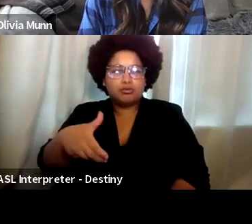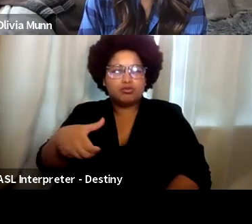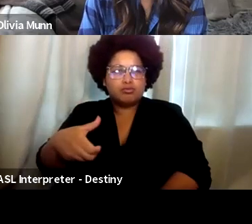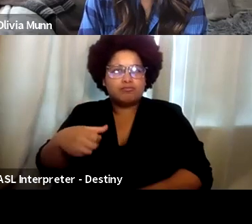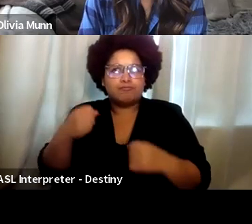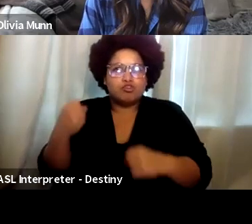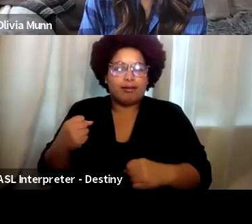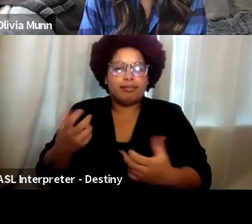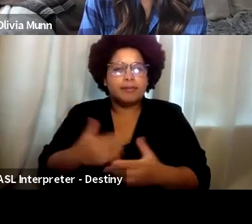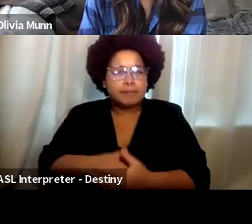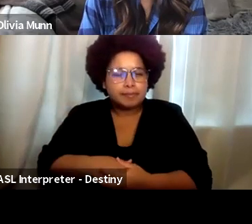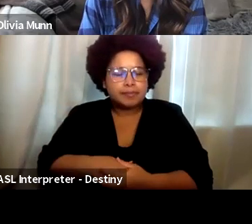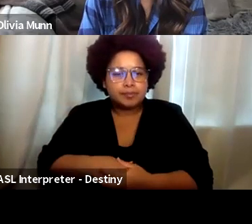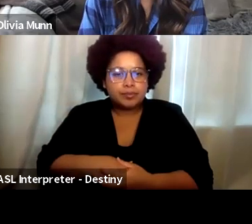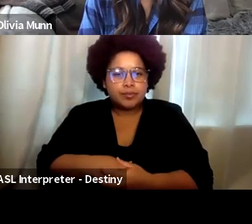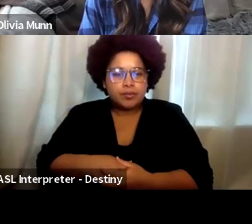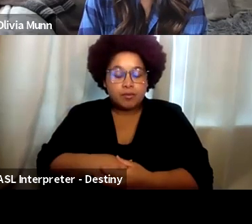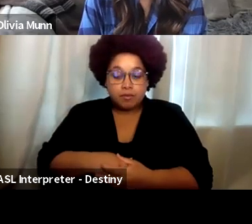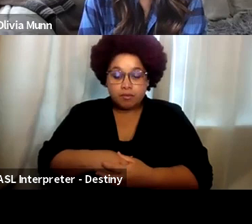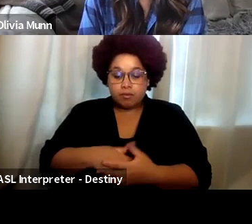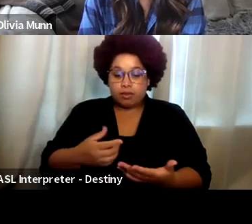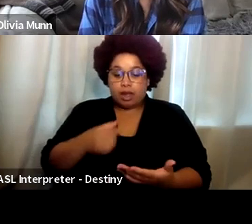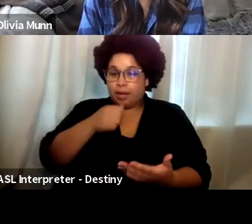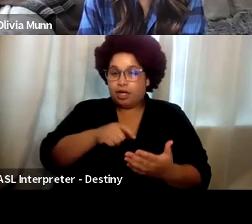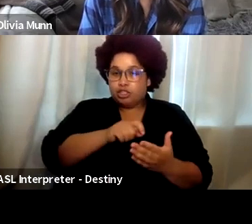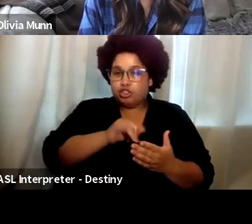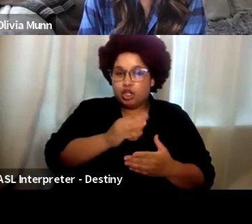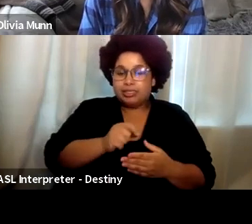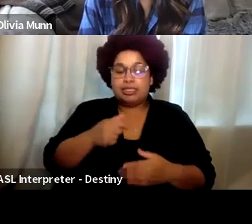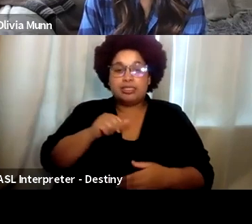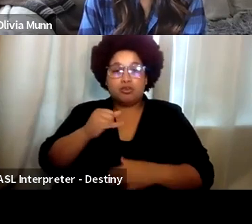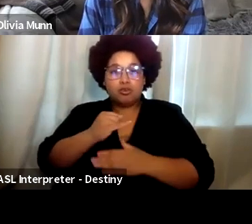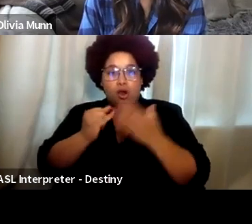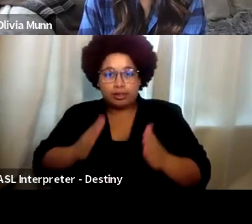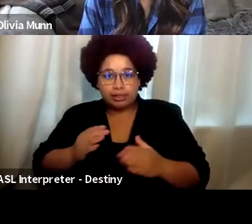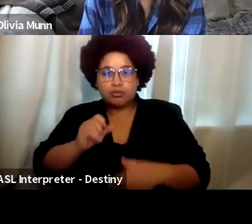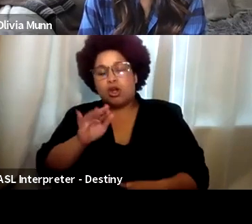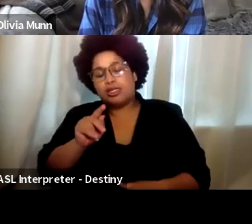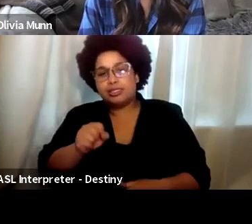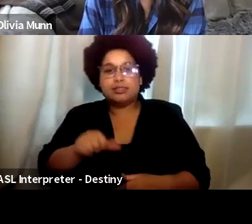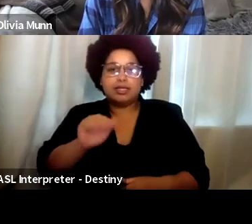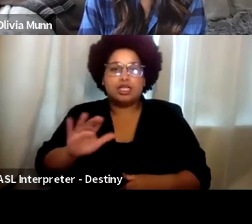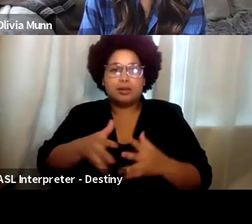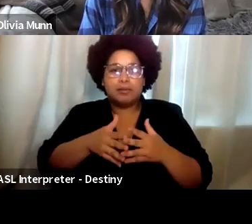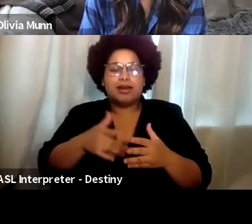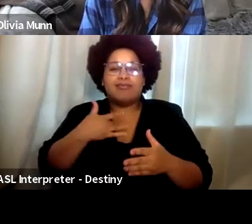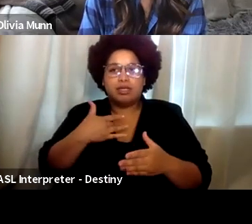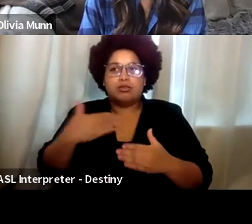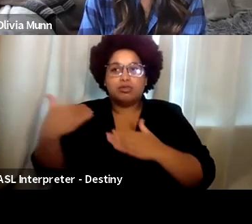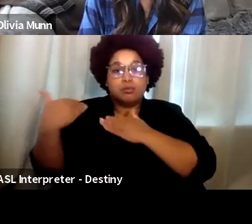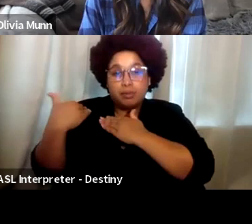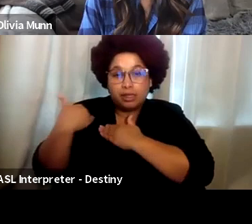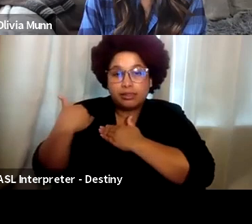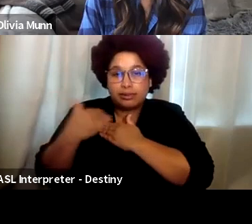I think just for myself, not as a journalist, but just as an artist, as an Asian American, it's a sense of responsibility. I